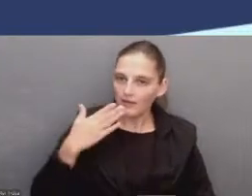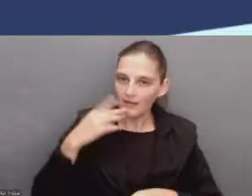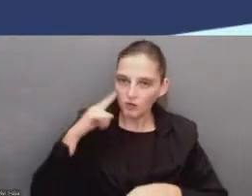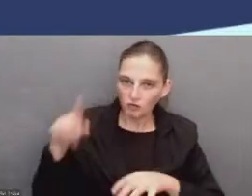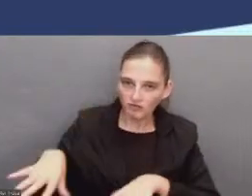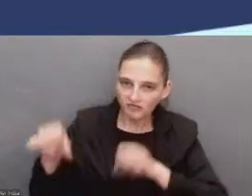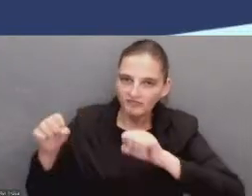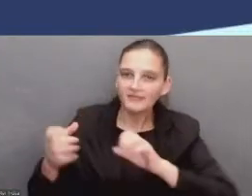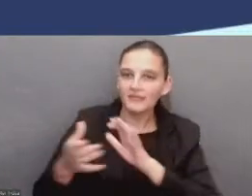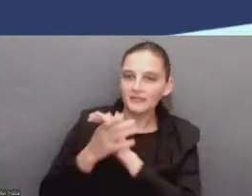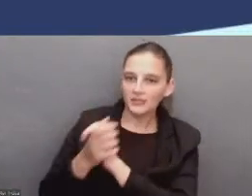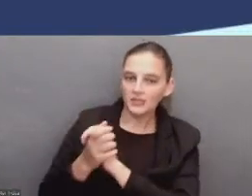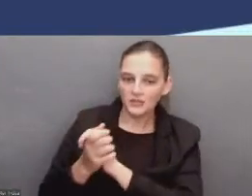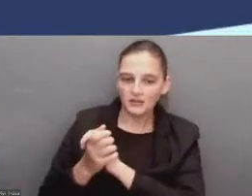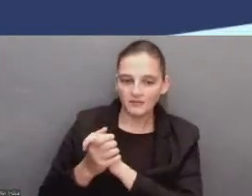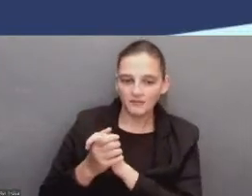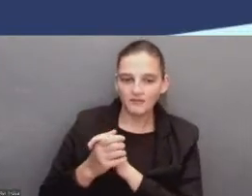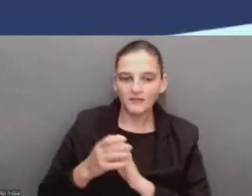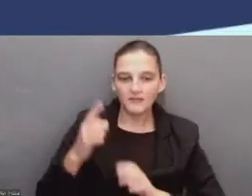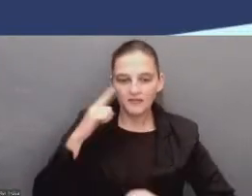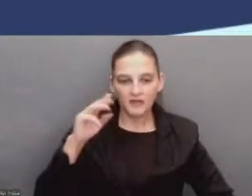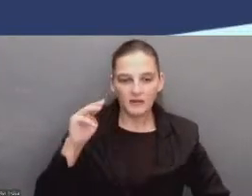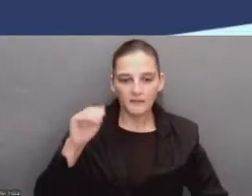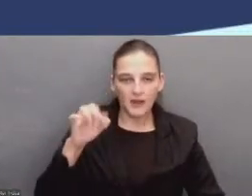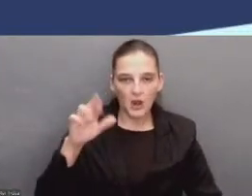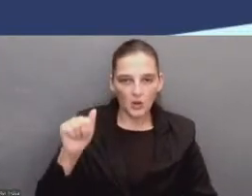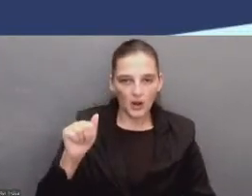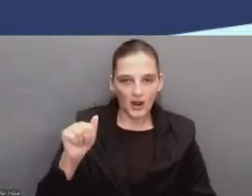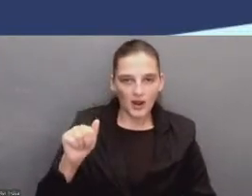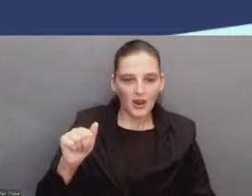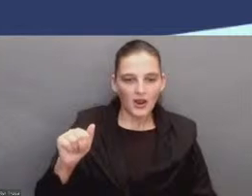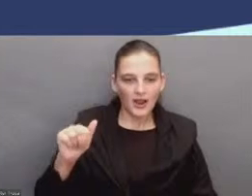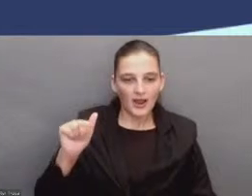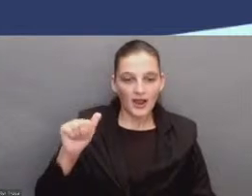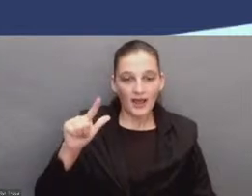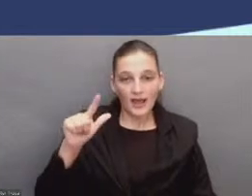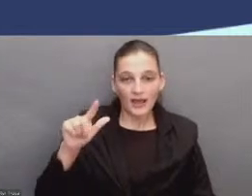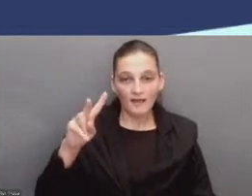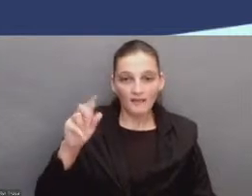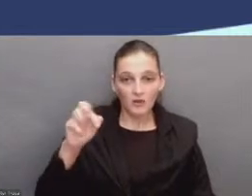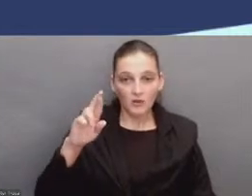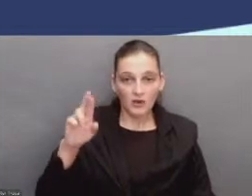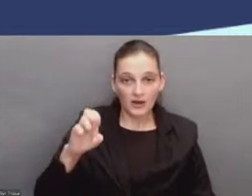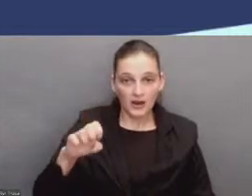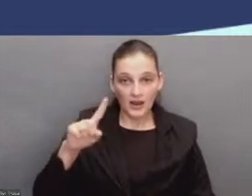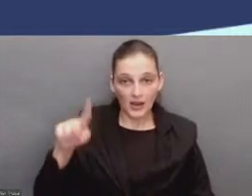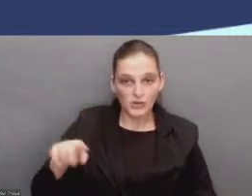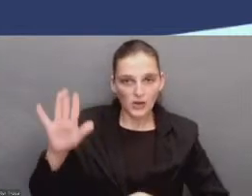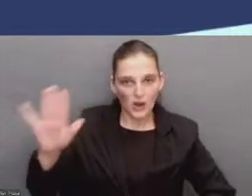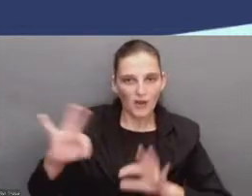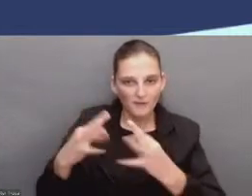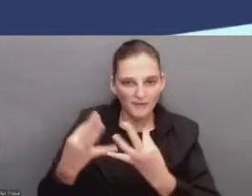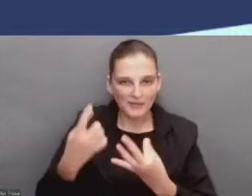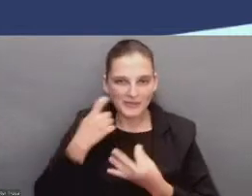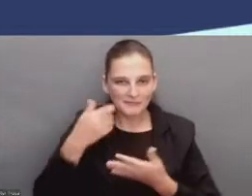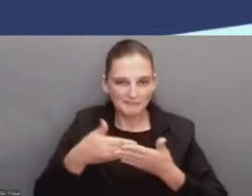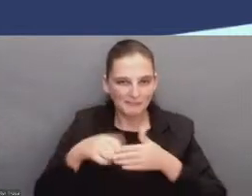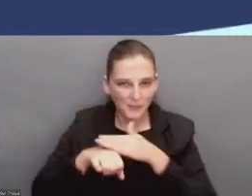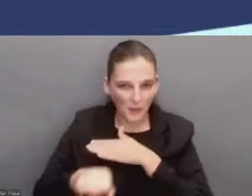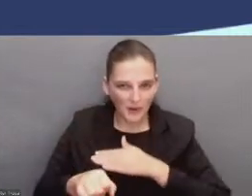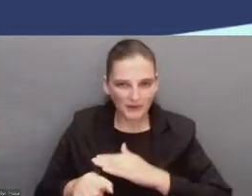course, from all of us go out to Myra Alvarez and her family as they are celebrating and welcoming a new addition to their